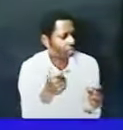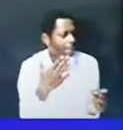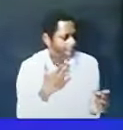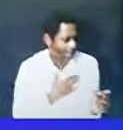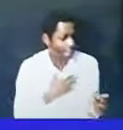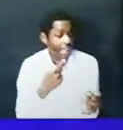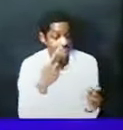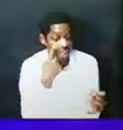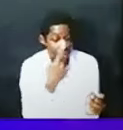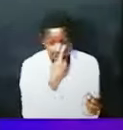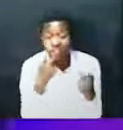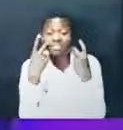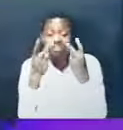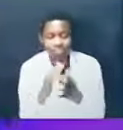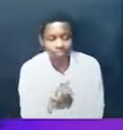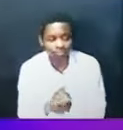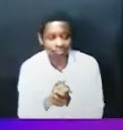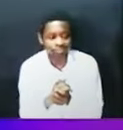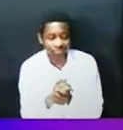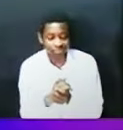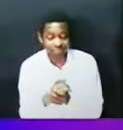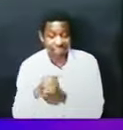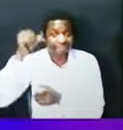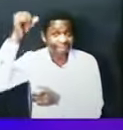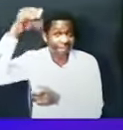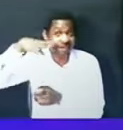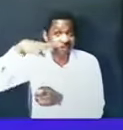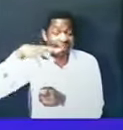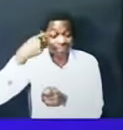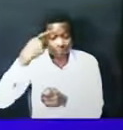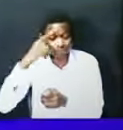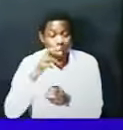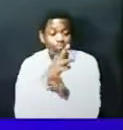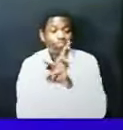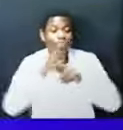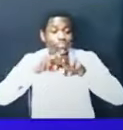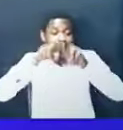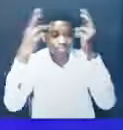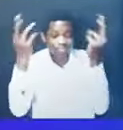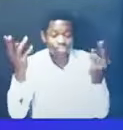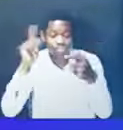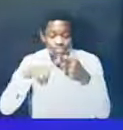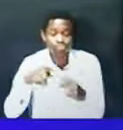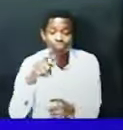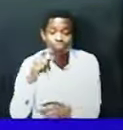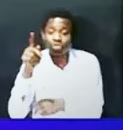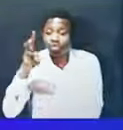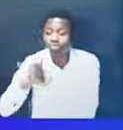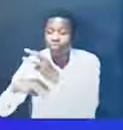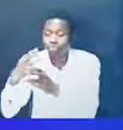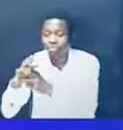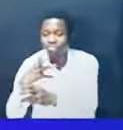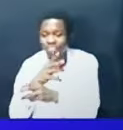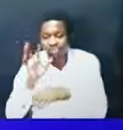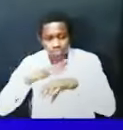A light for revelation to the Gentiles and the glory of your people Israel.